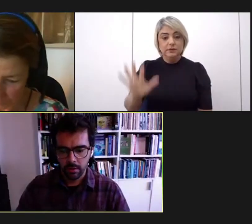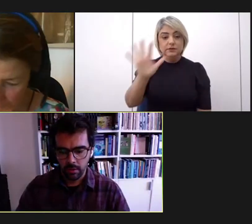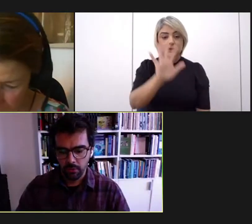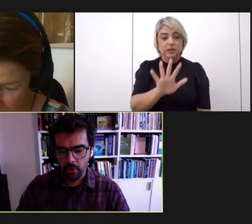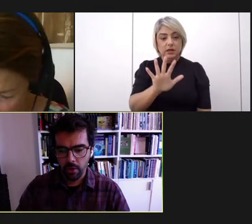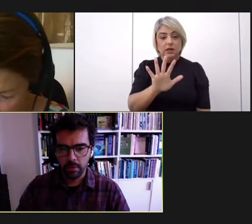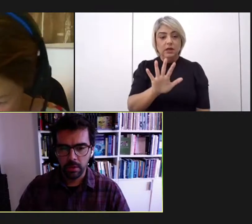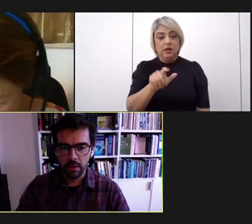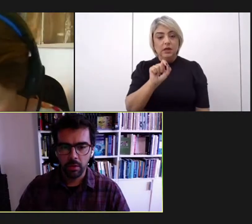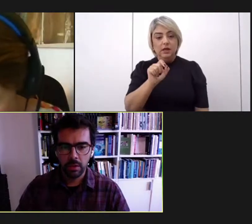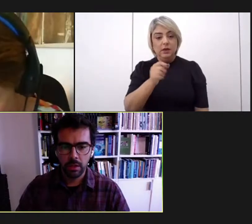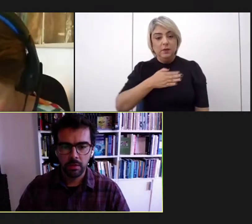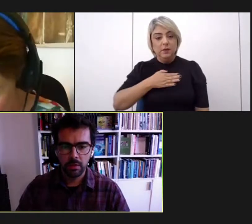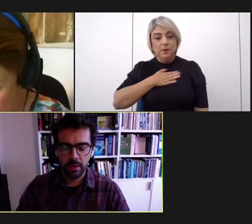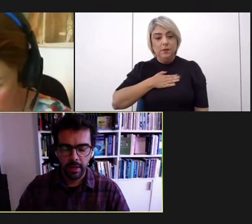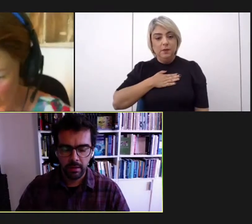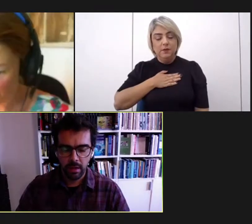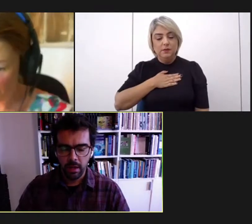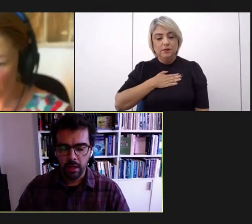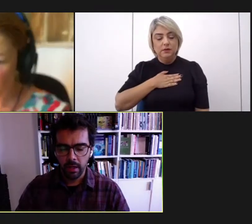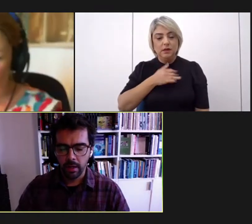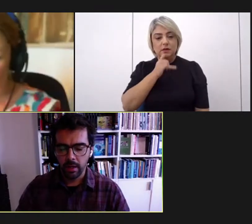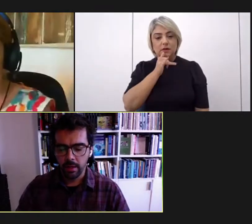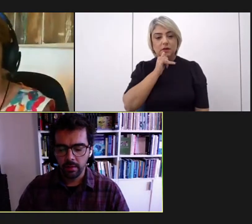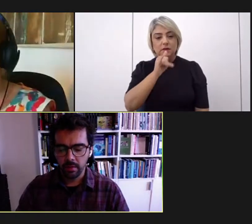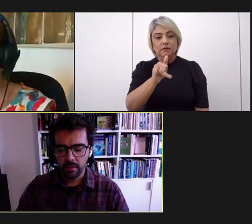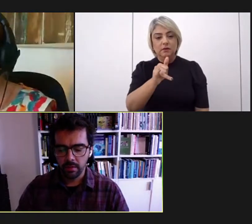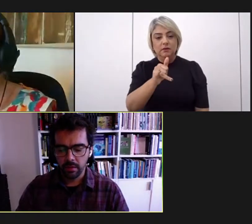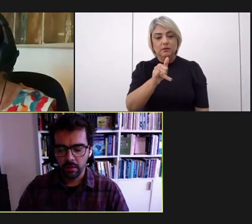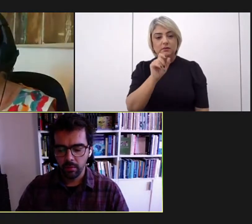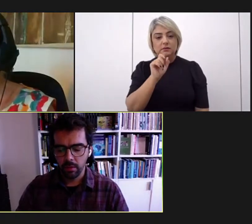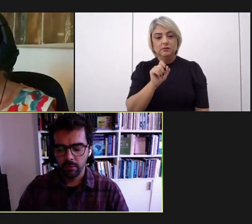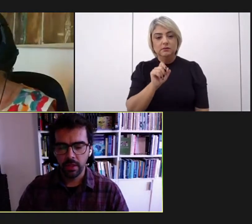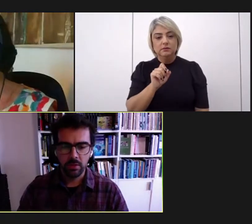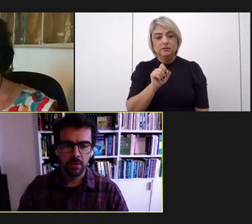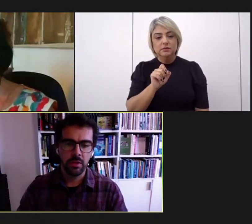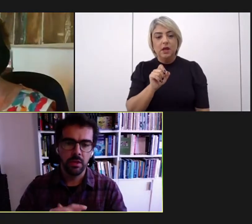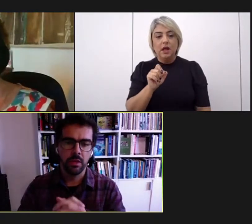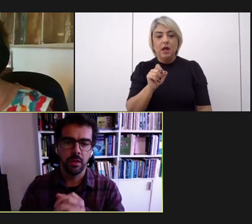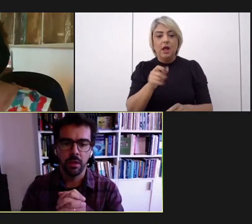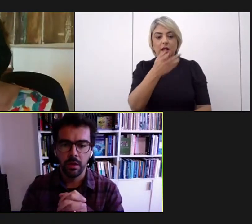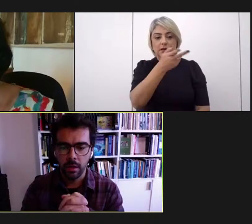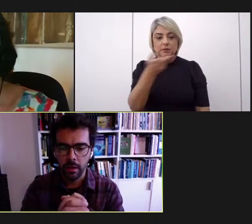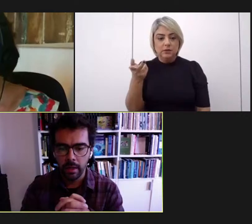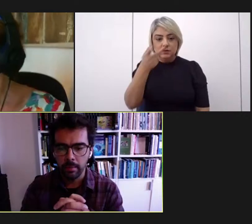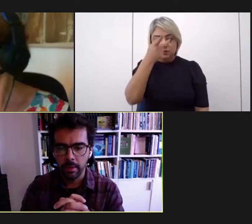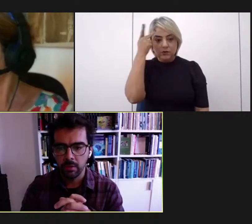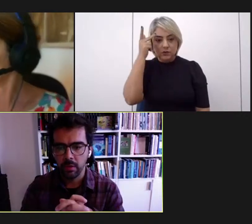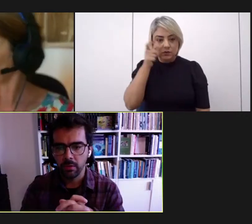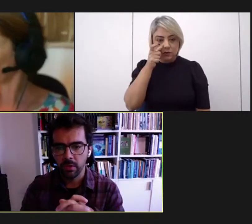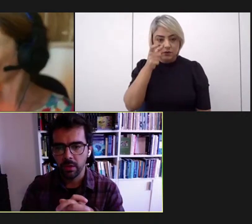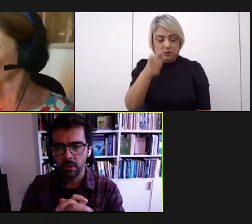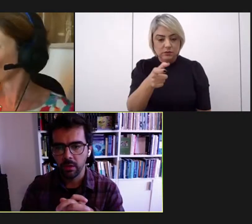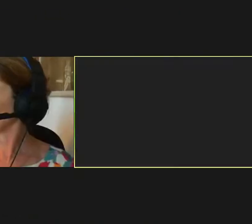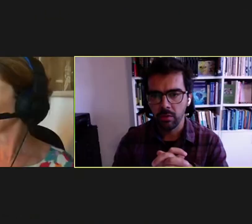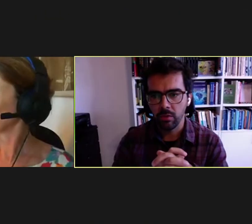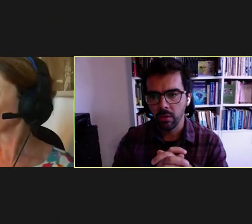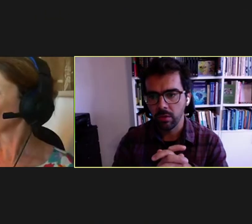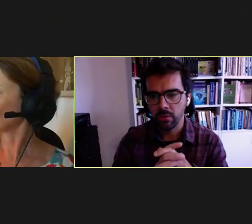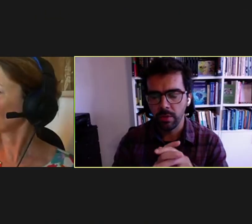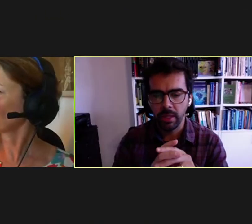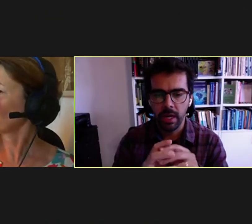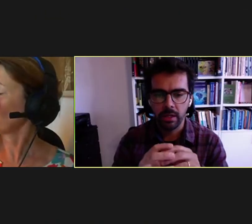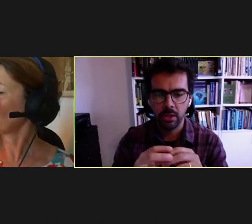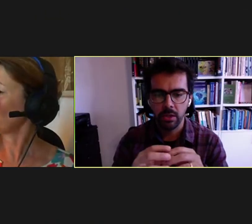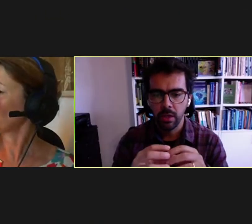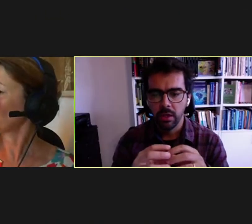to inform the audience that this is one of the interesting elements of the